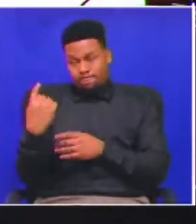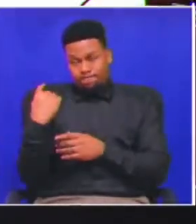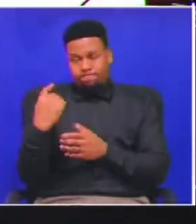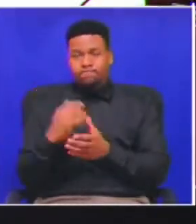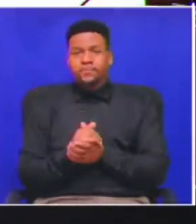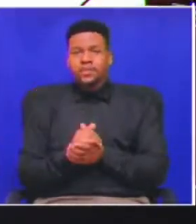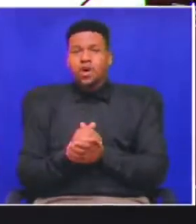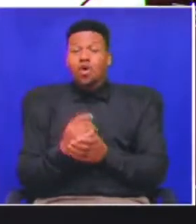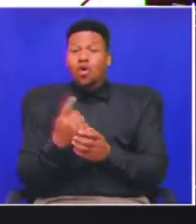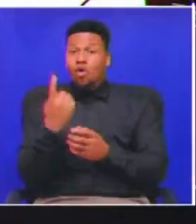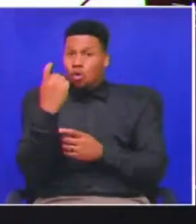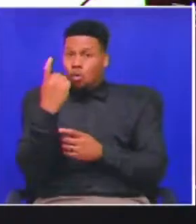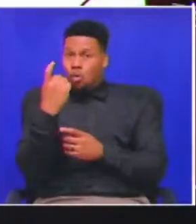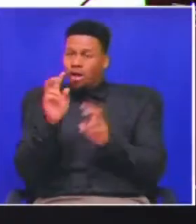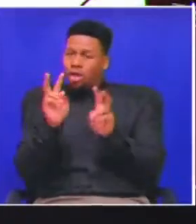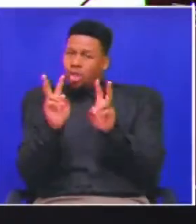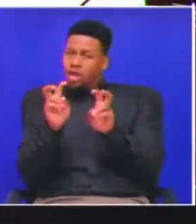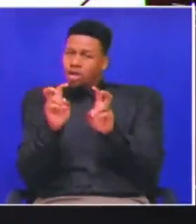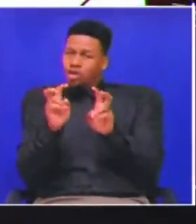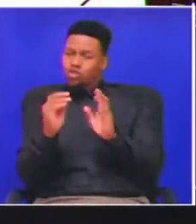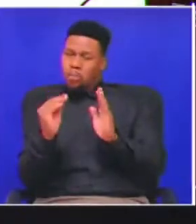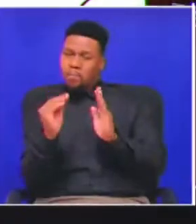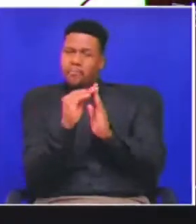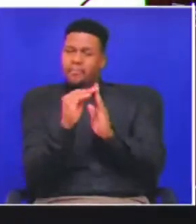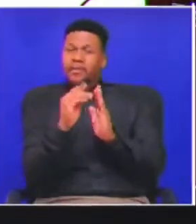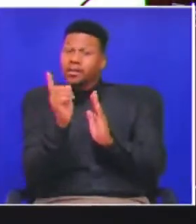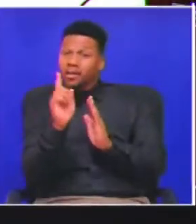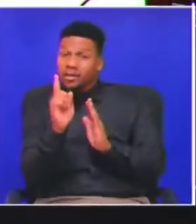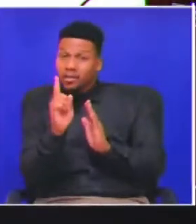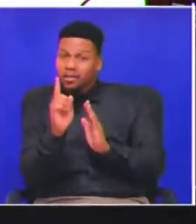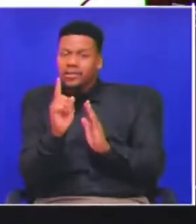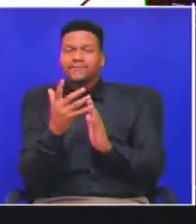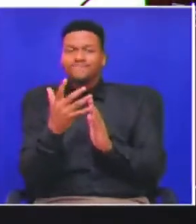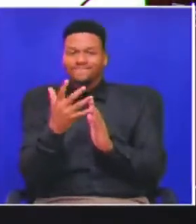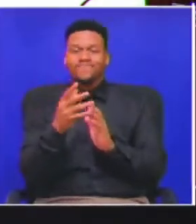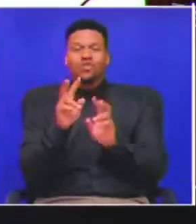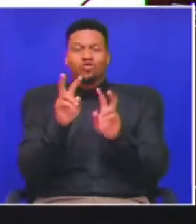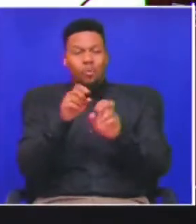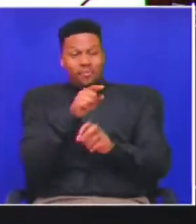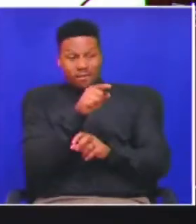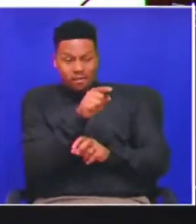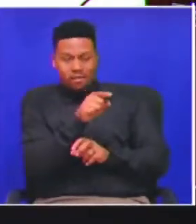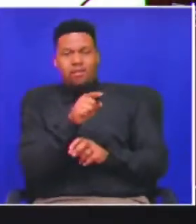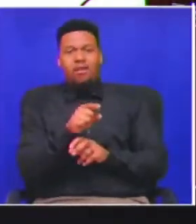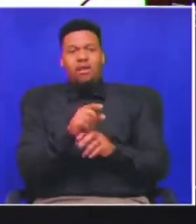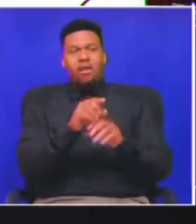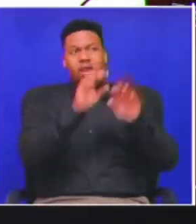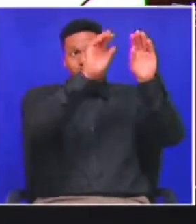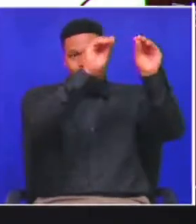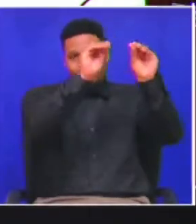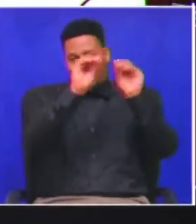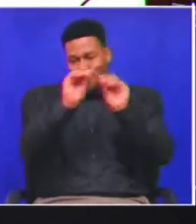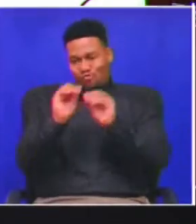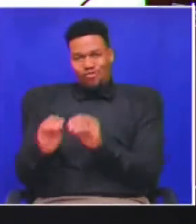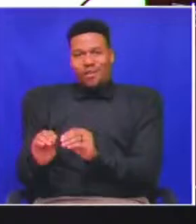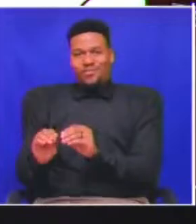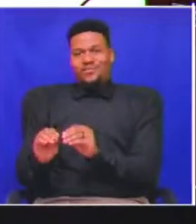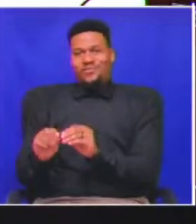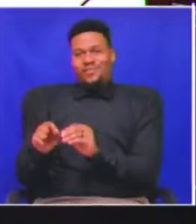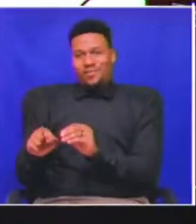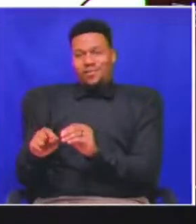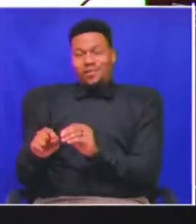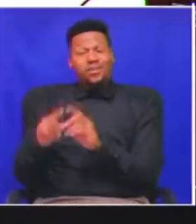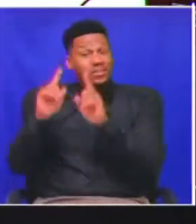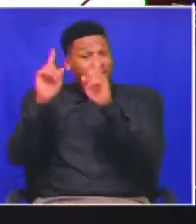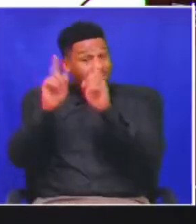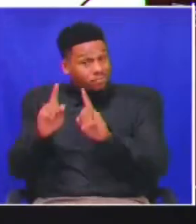issue of migration, more particularly the influx of illegal